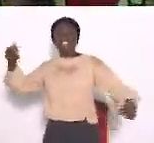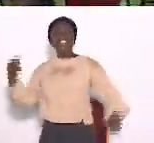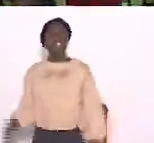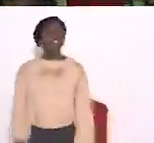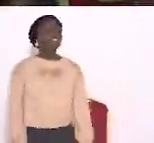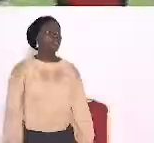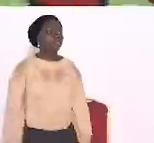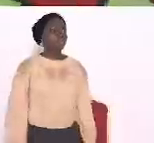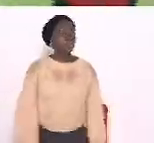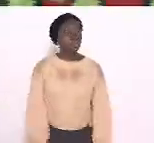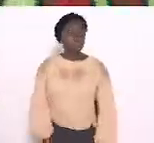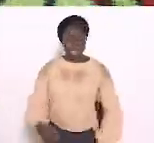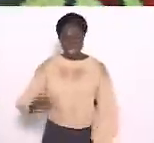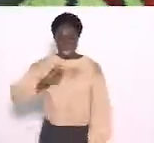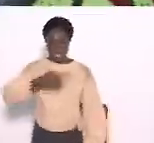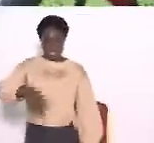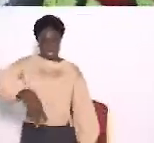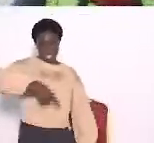I feel like